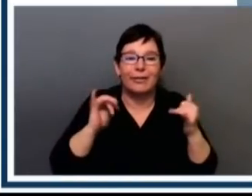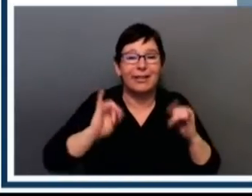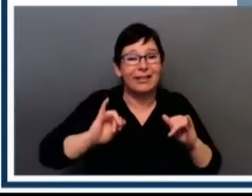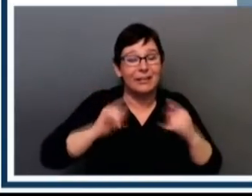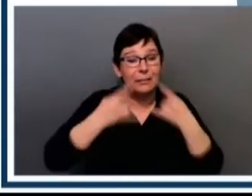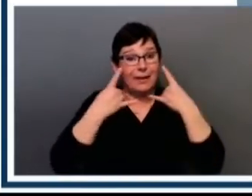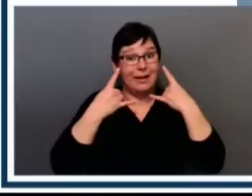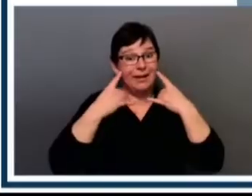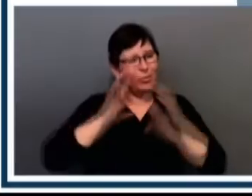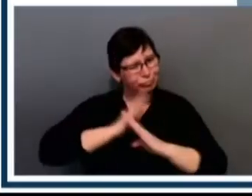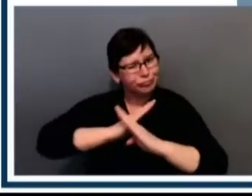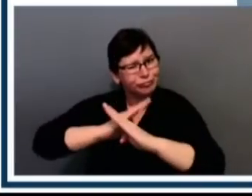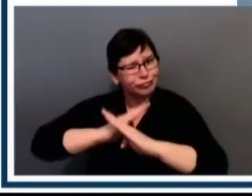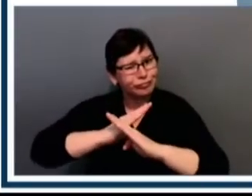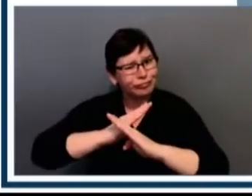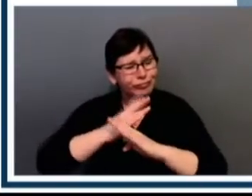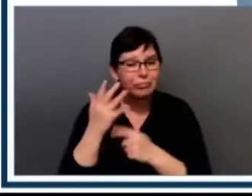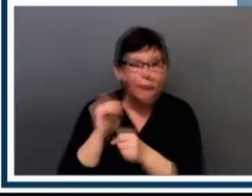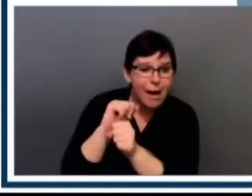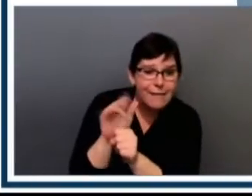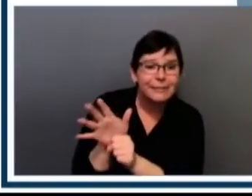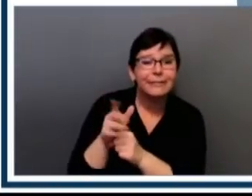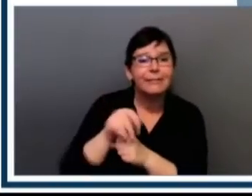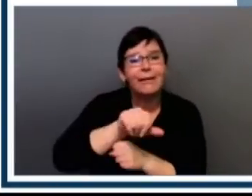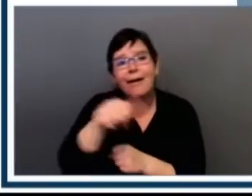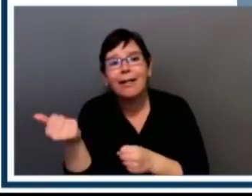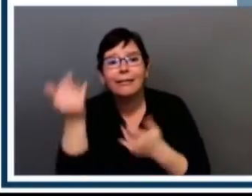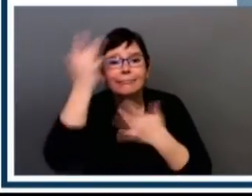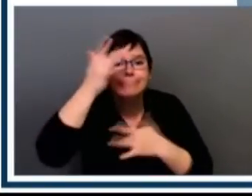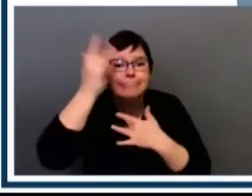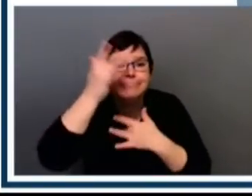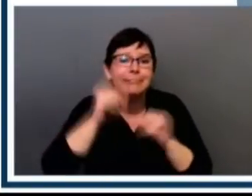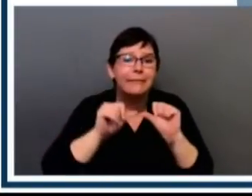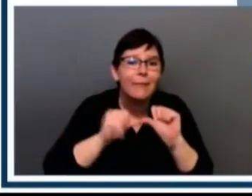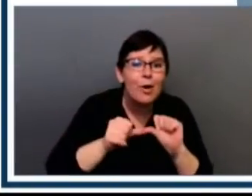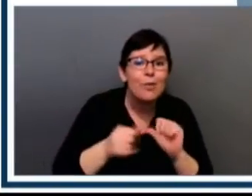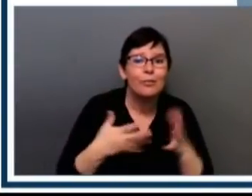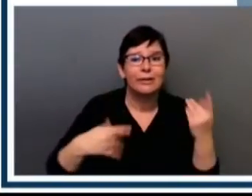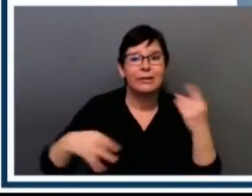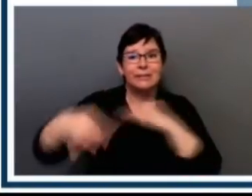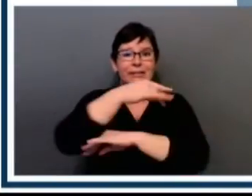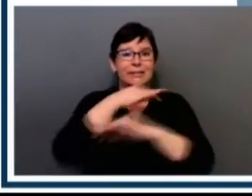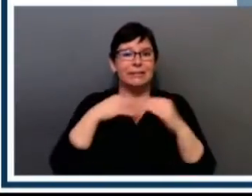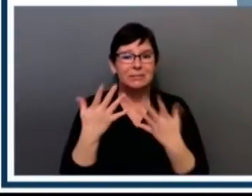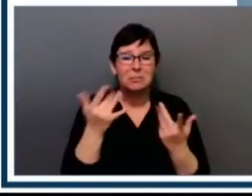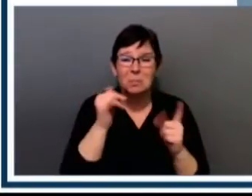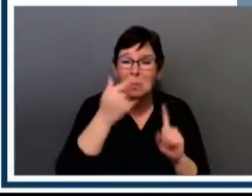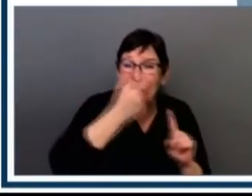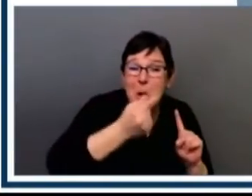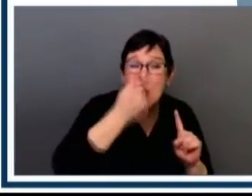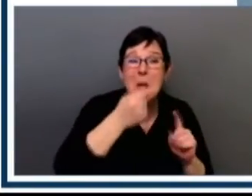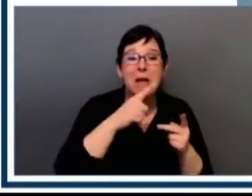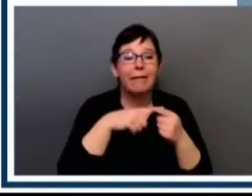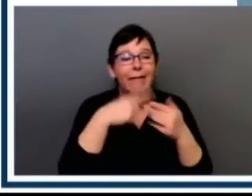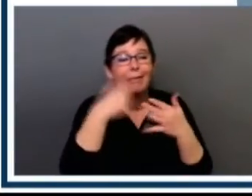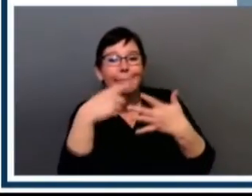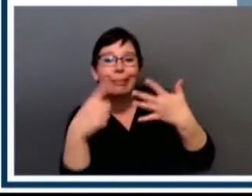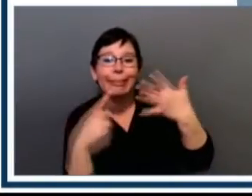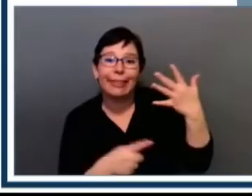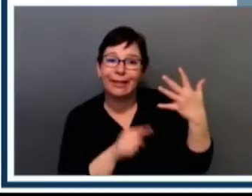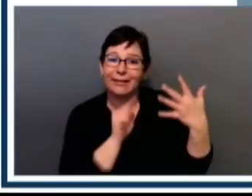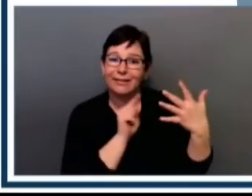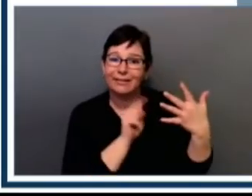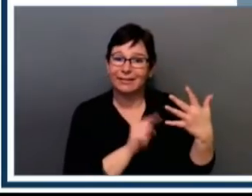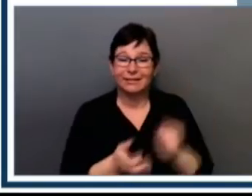choice will actually have a significant contributor to our longer term health. So, but again, there's a difference between requiring it